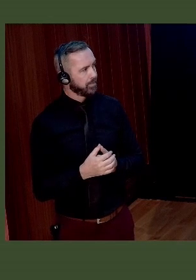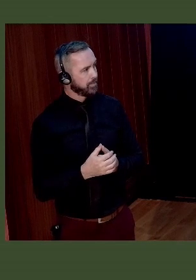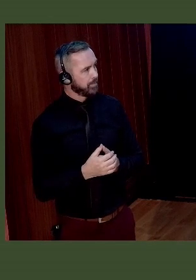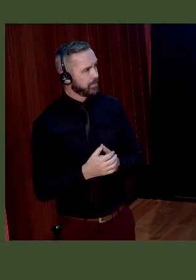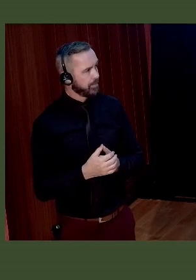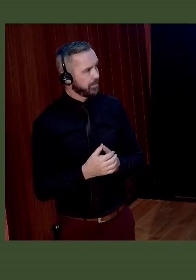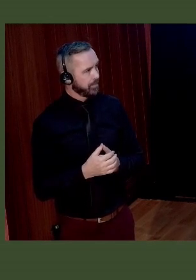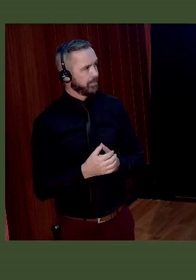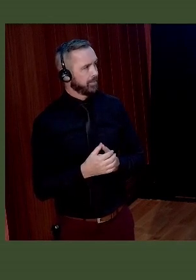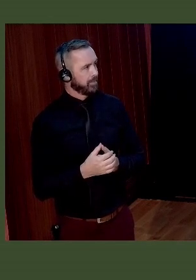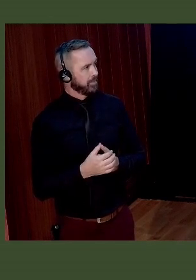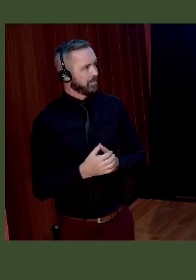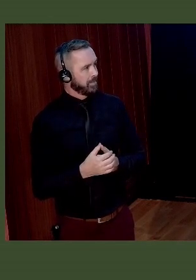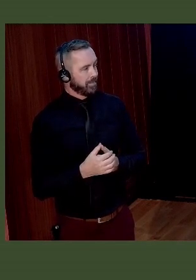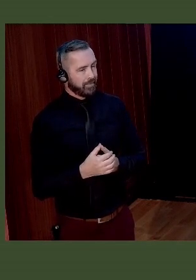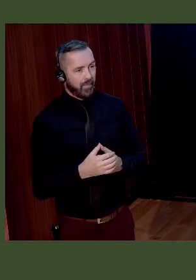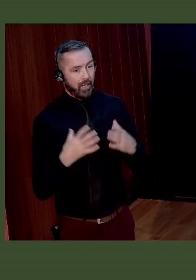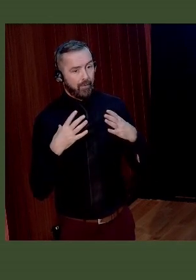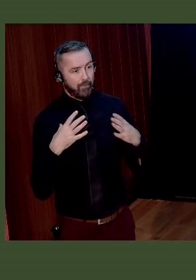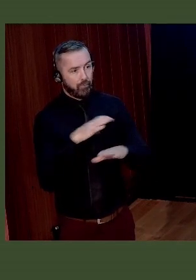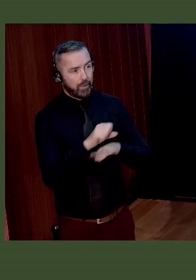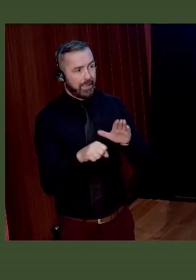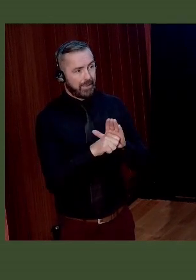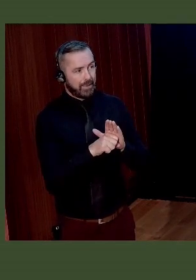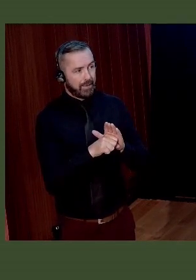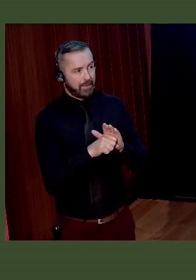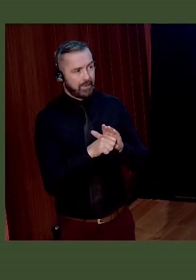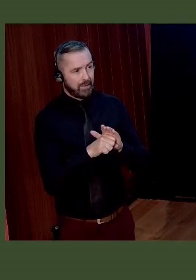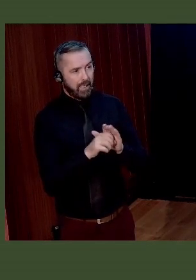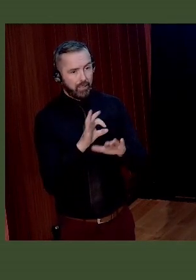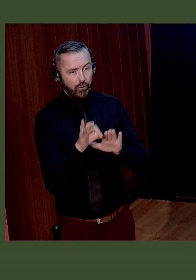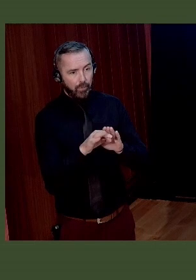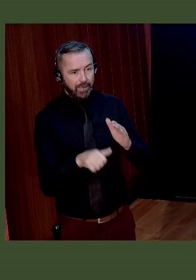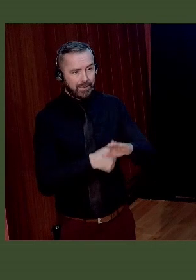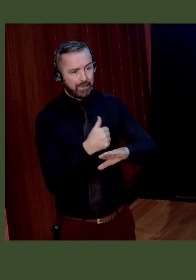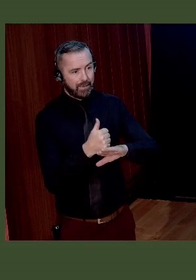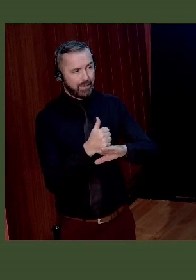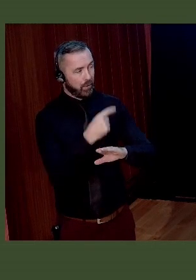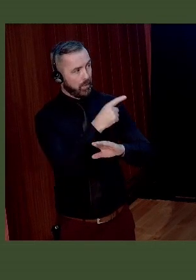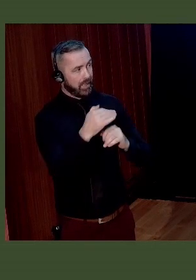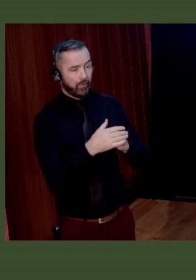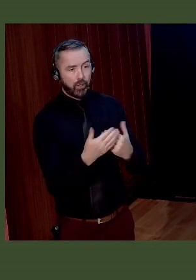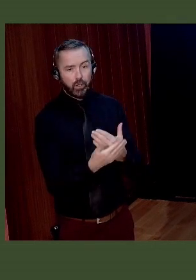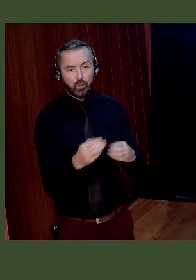The Free State government set up a scheme for the gifted young people of the Gaeltacht in order to improve the standard of Irish in national